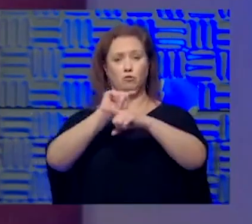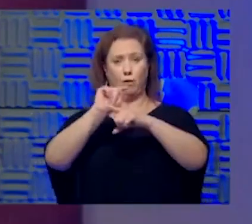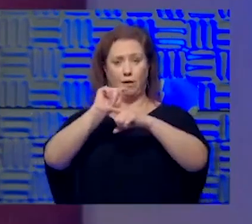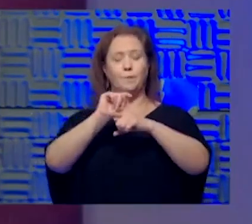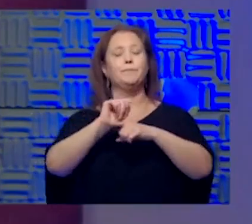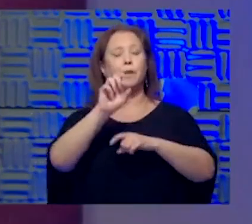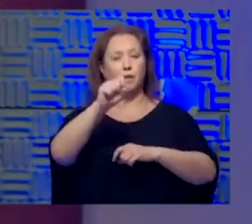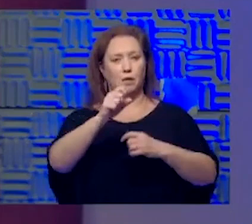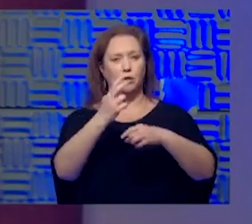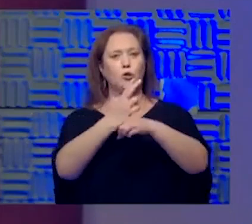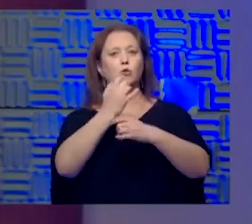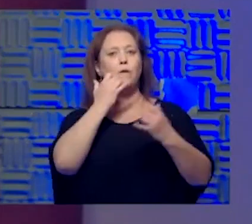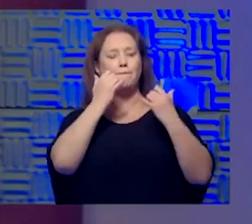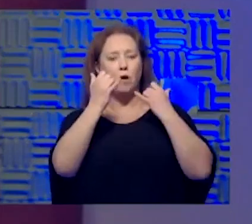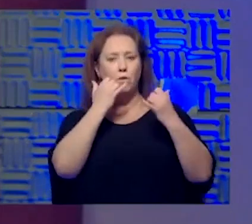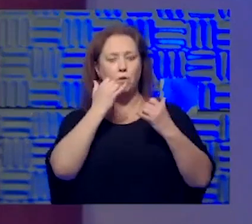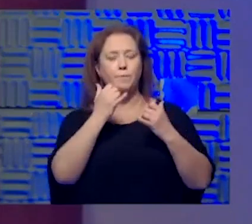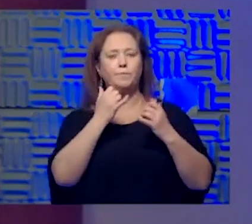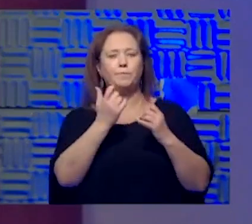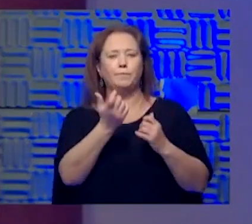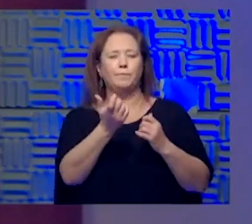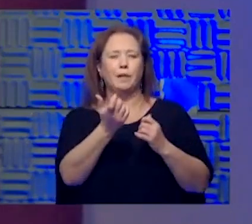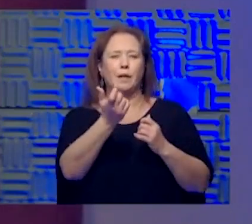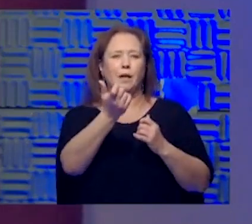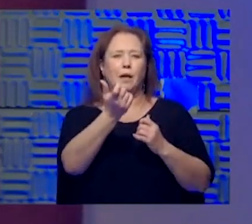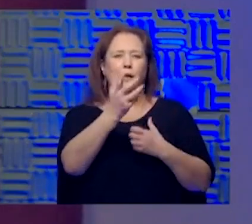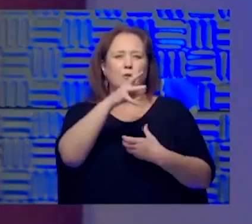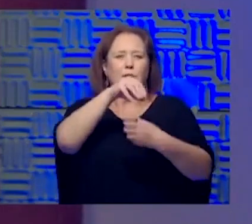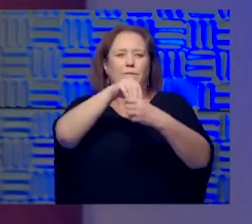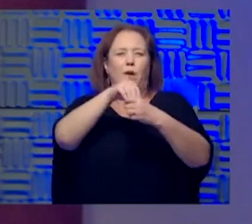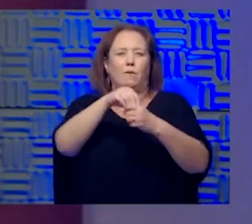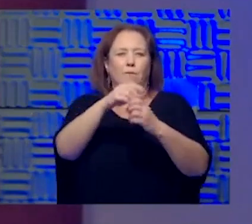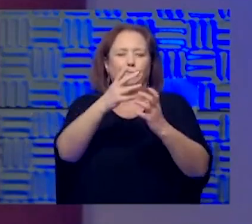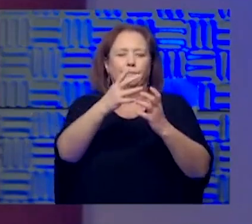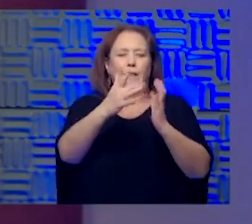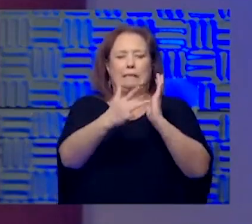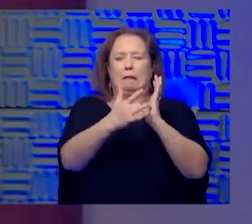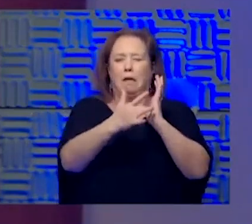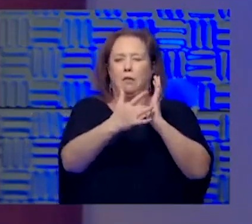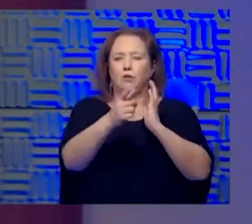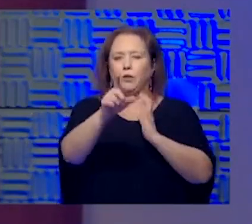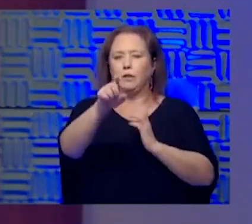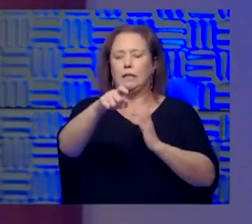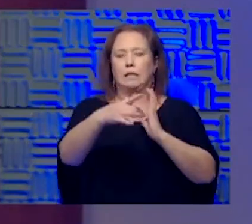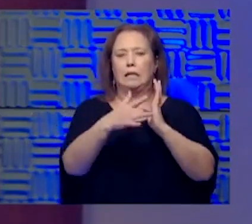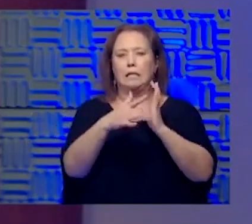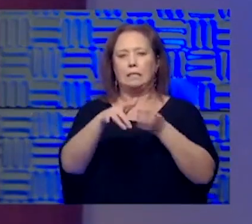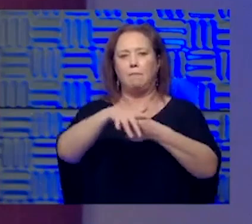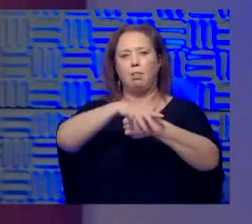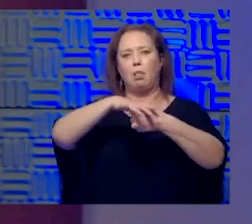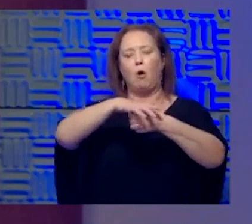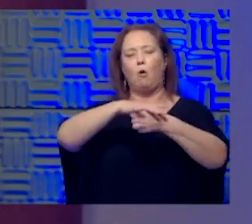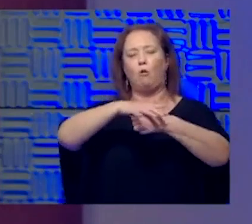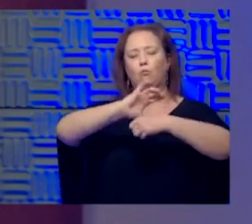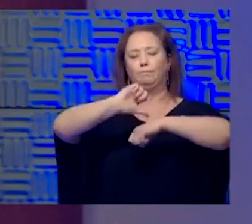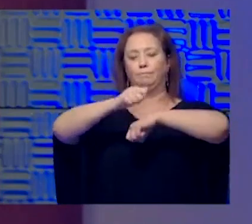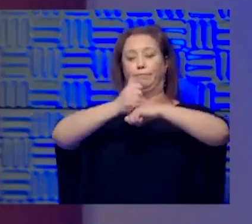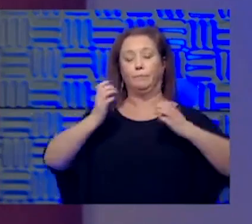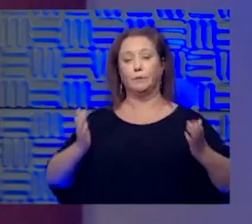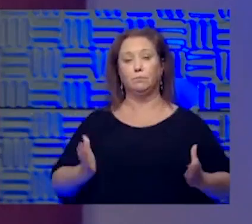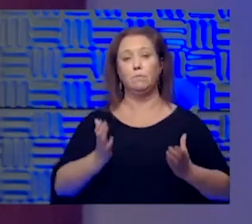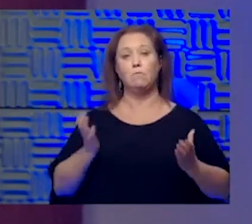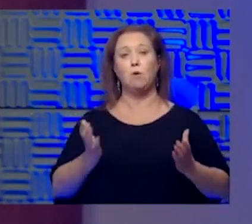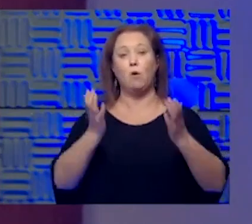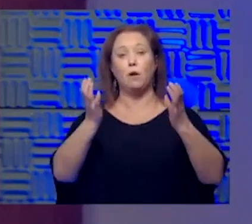done by phone. There is a little bit of evolving technology around this, and there's actually some local initiatives to promote